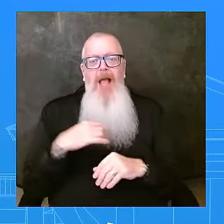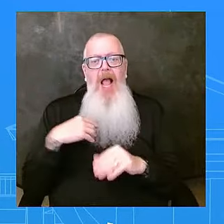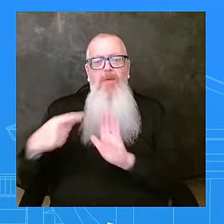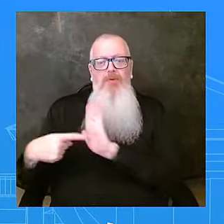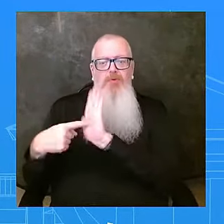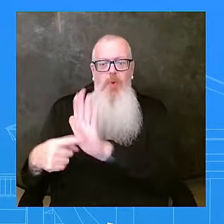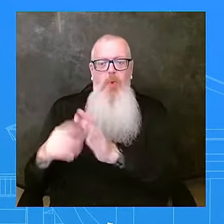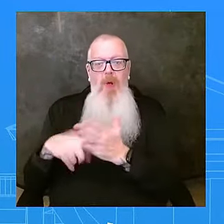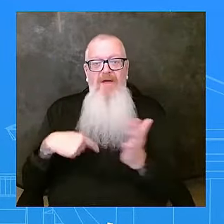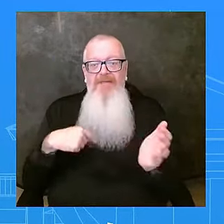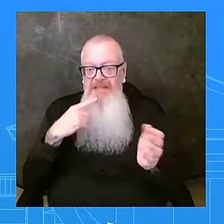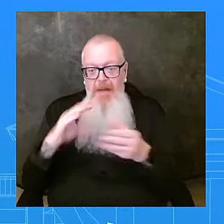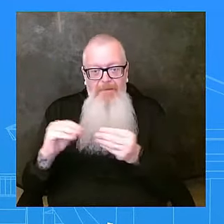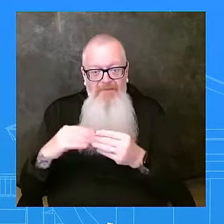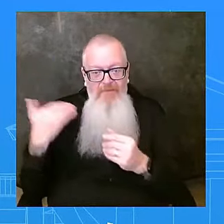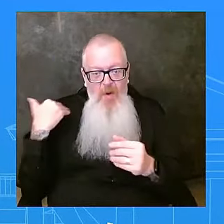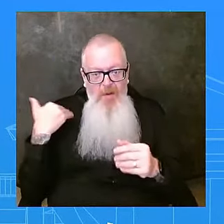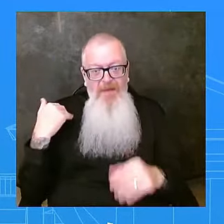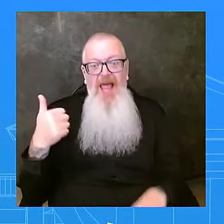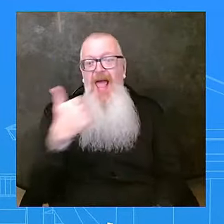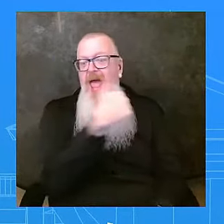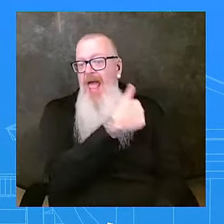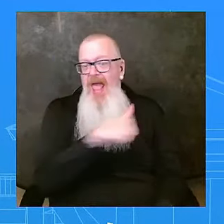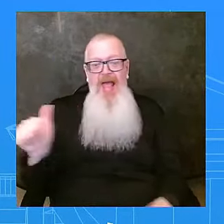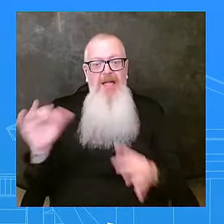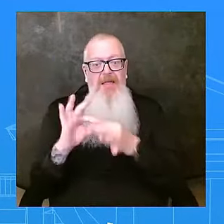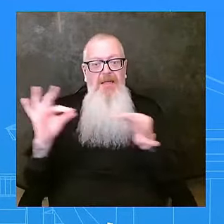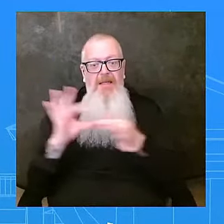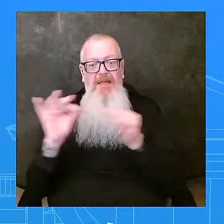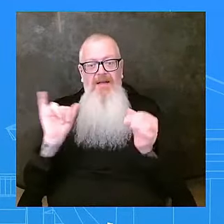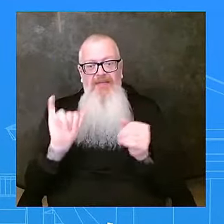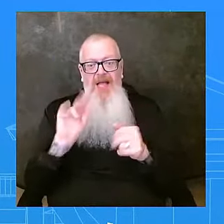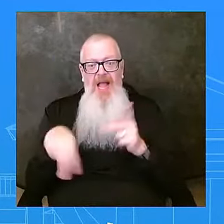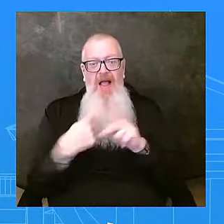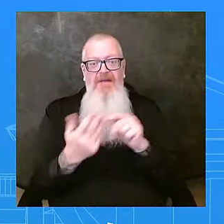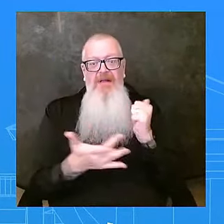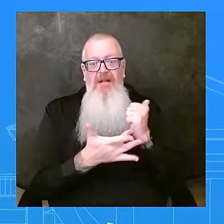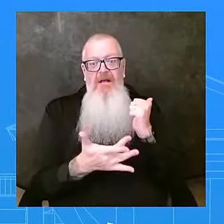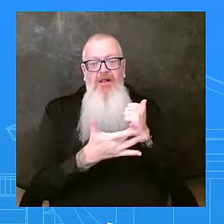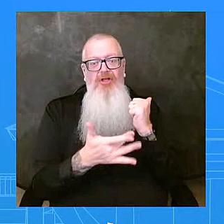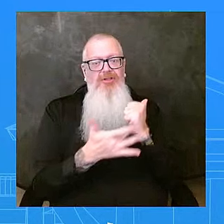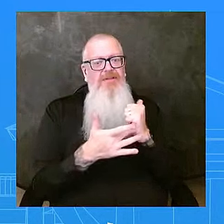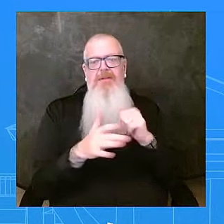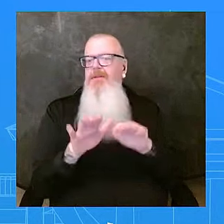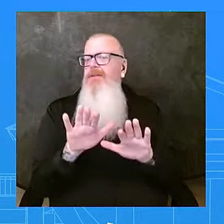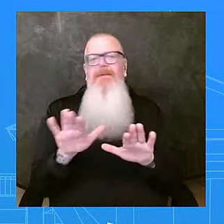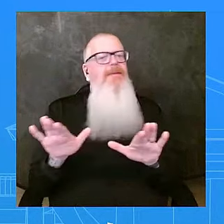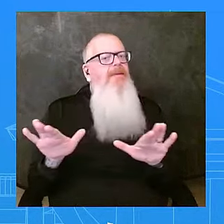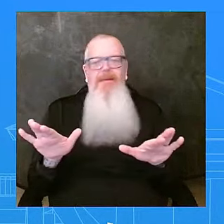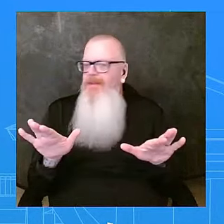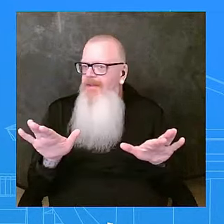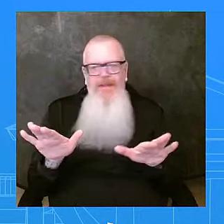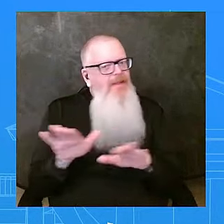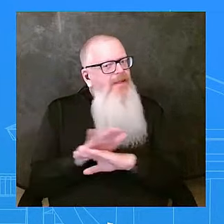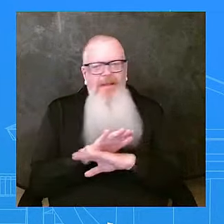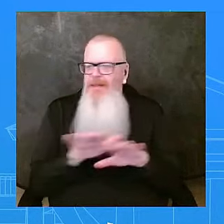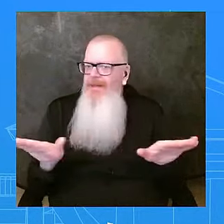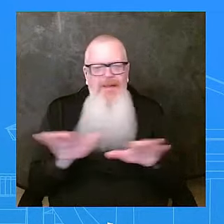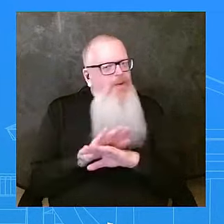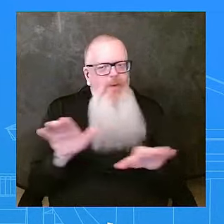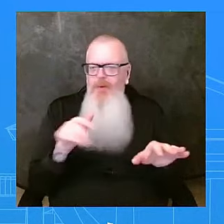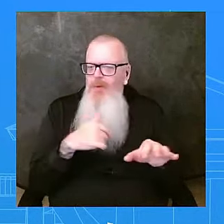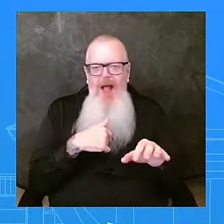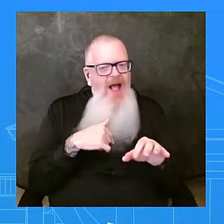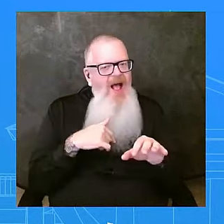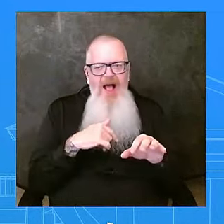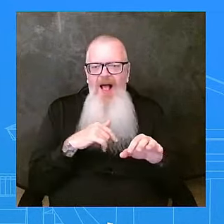any such provision of that kind of technology would not only have a deleterious effect on the Ukrainians'